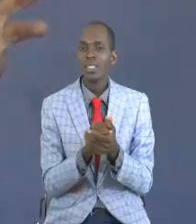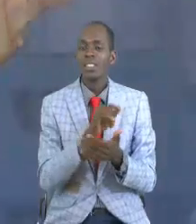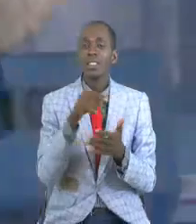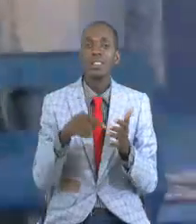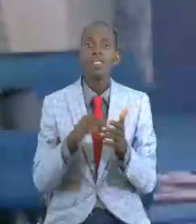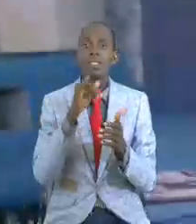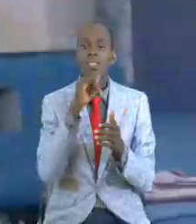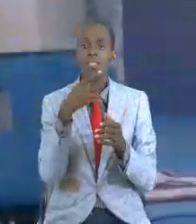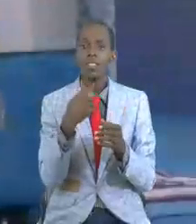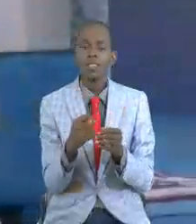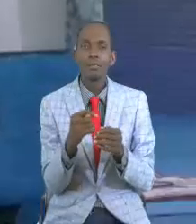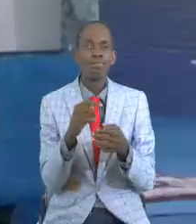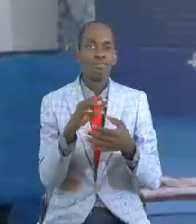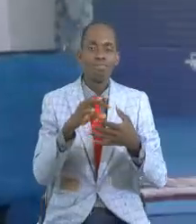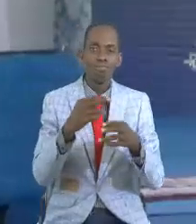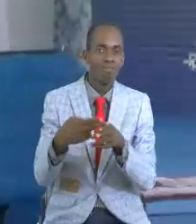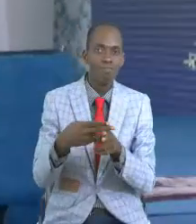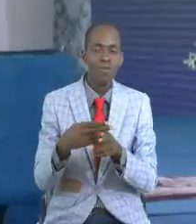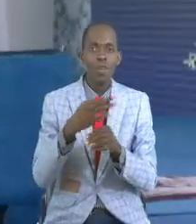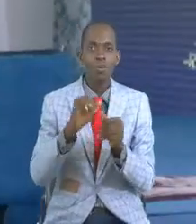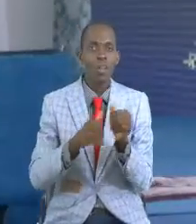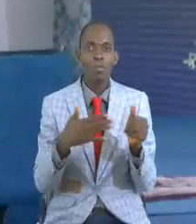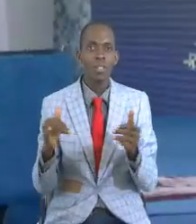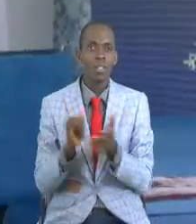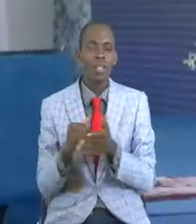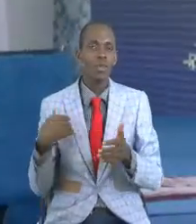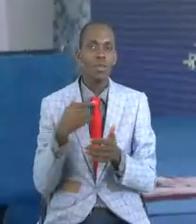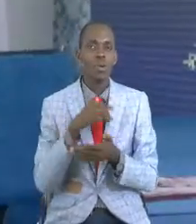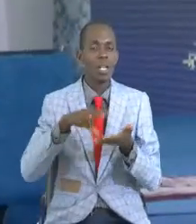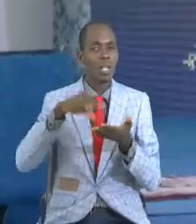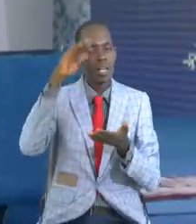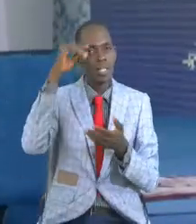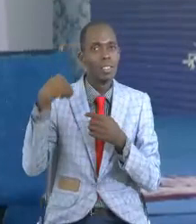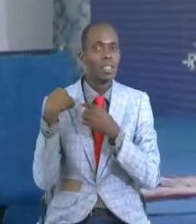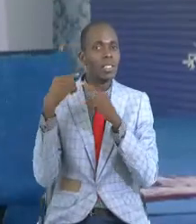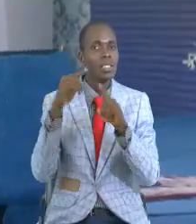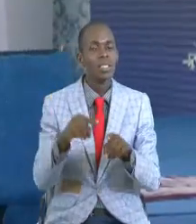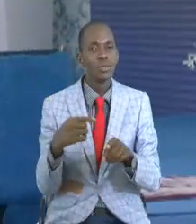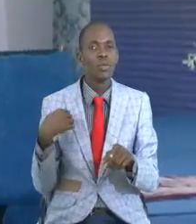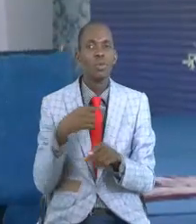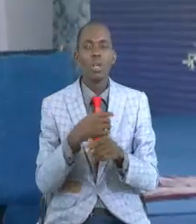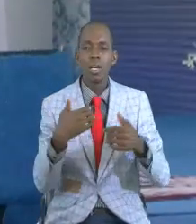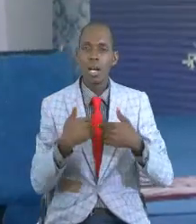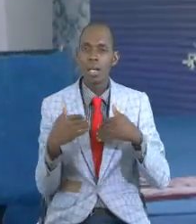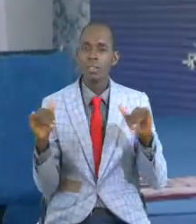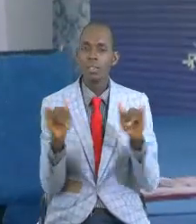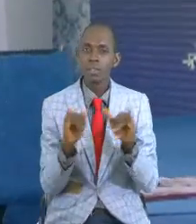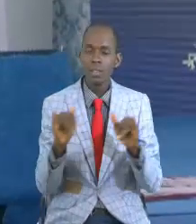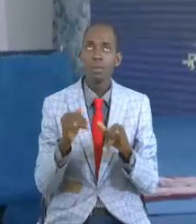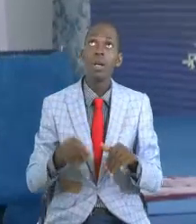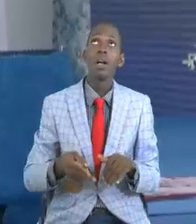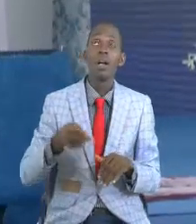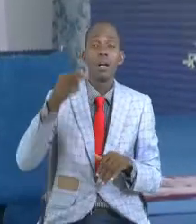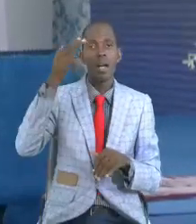everything we've learned it says where however such and high priest who is